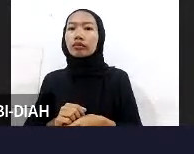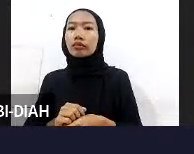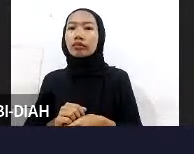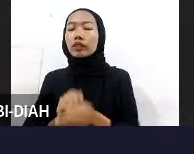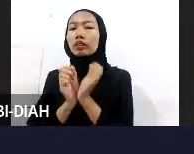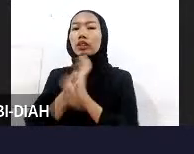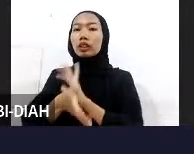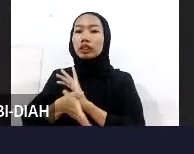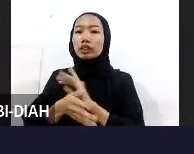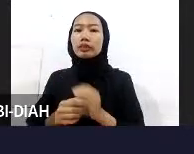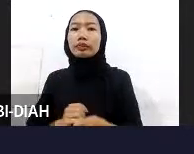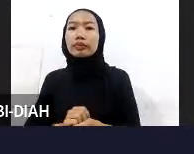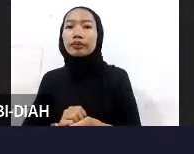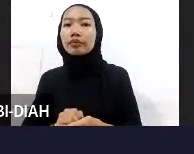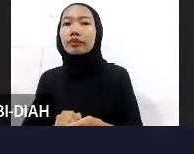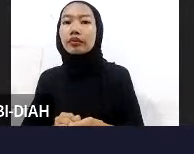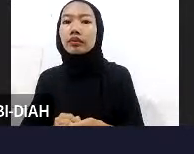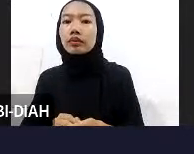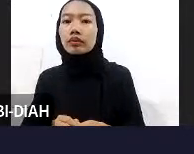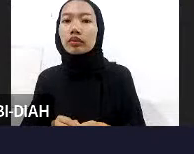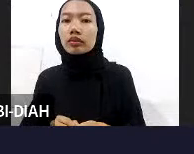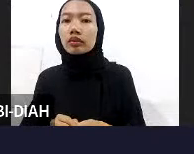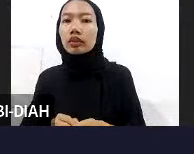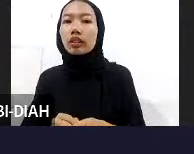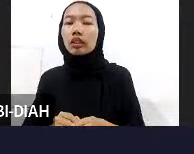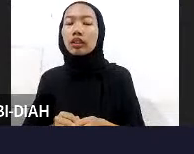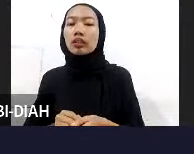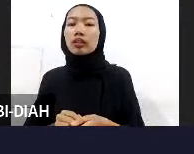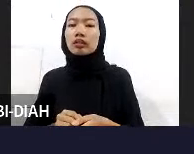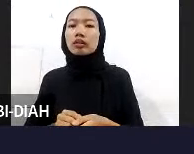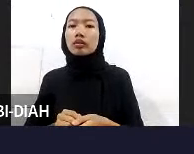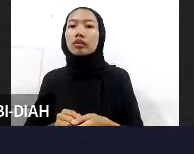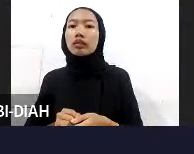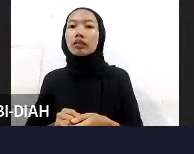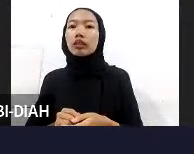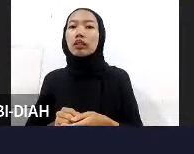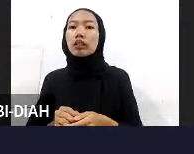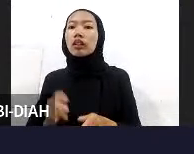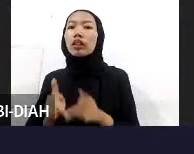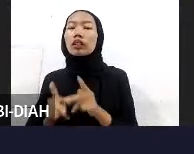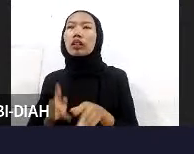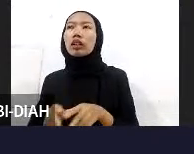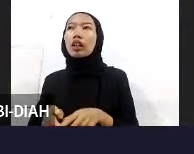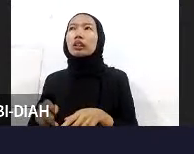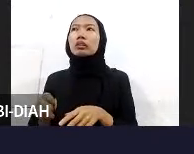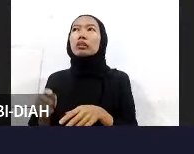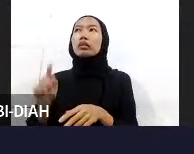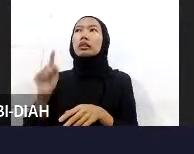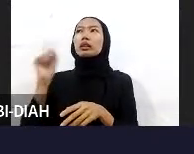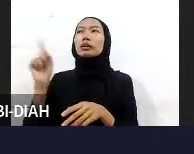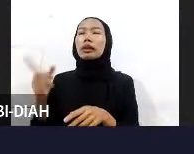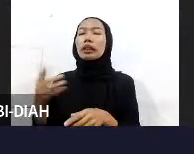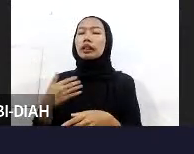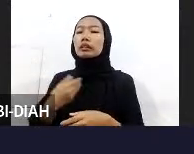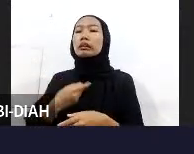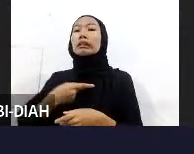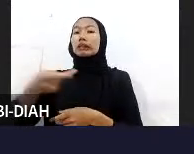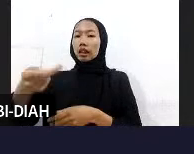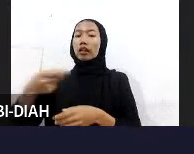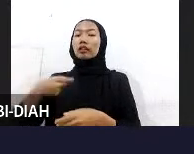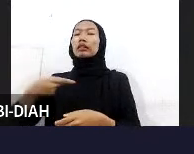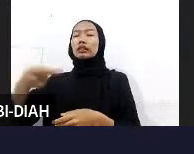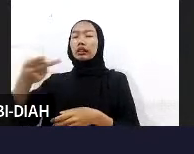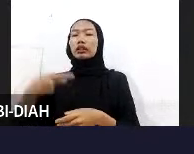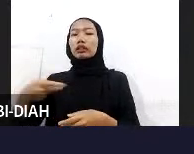society. How we are very much stigmatized and stereotyped,